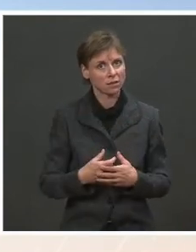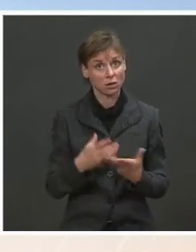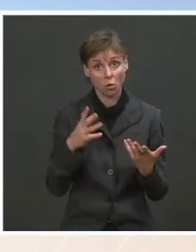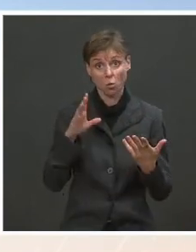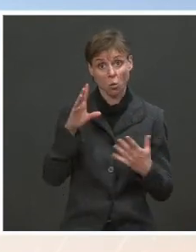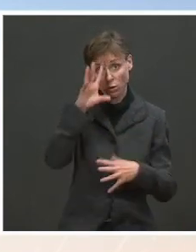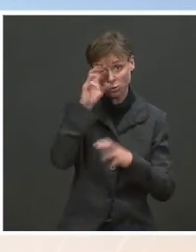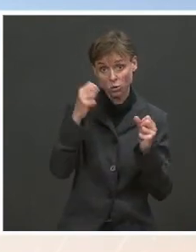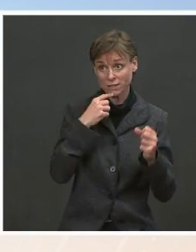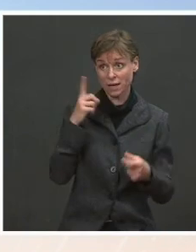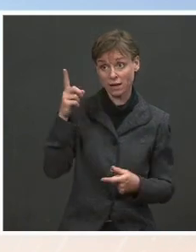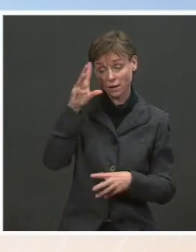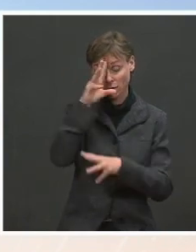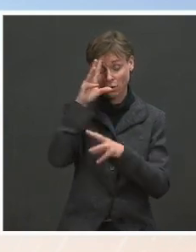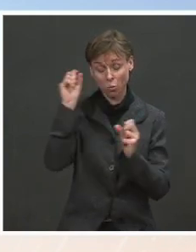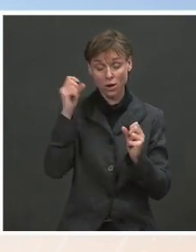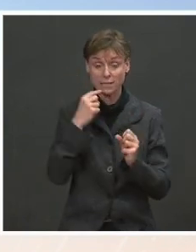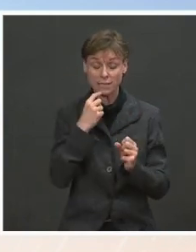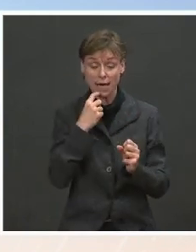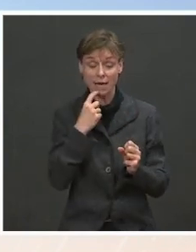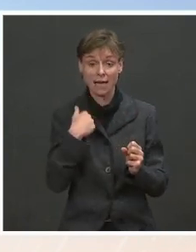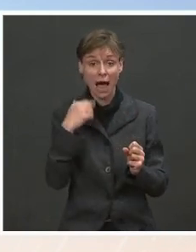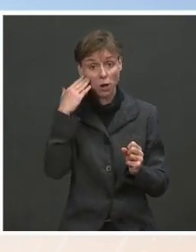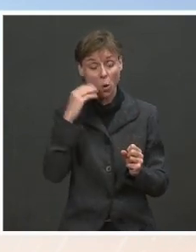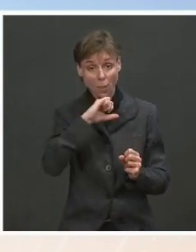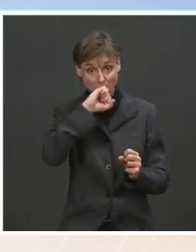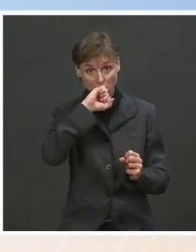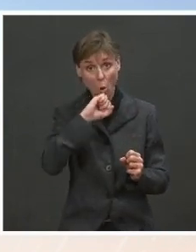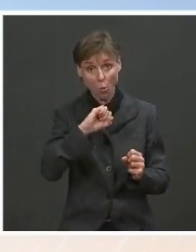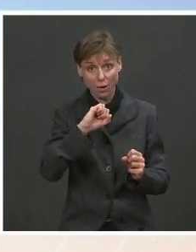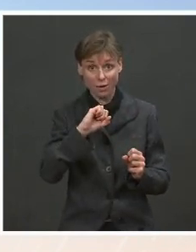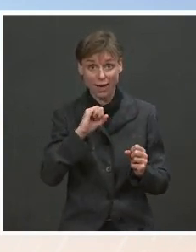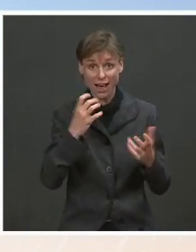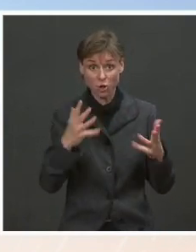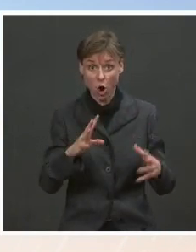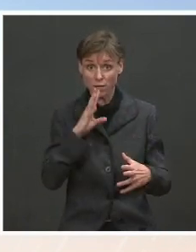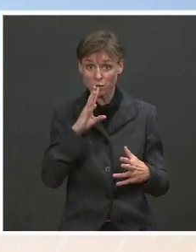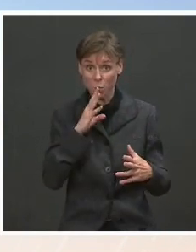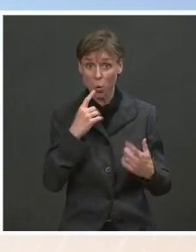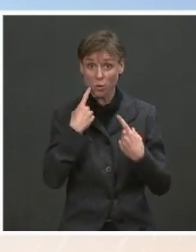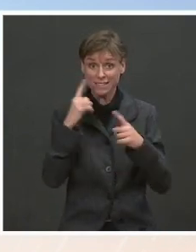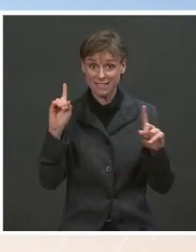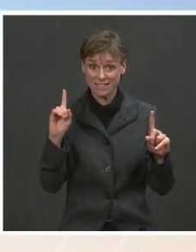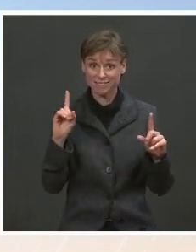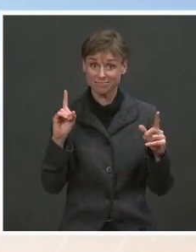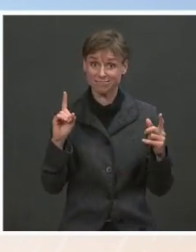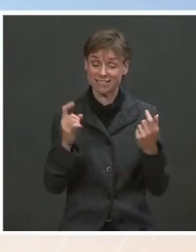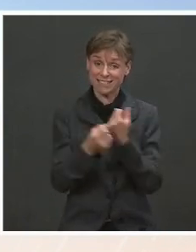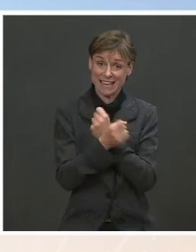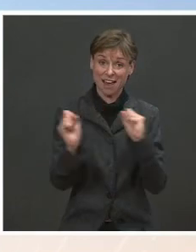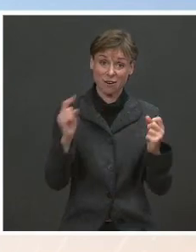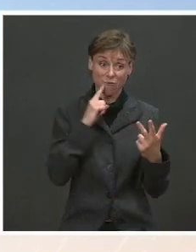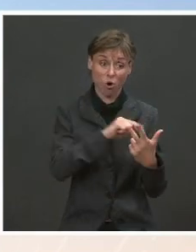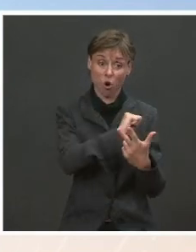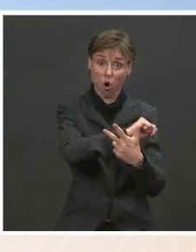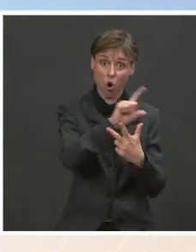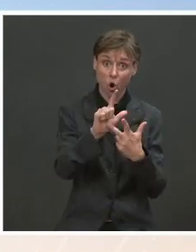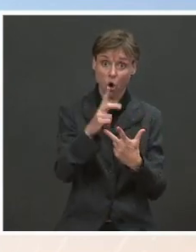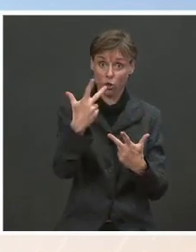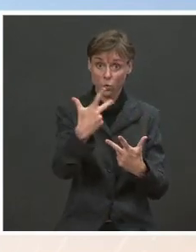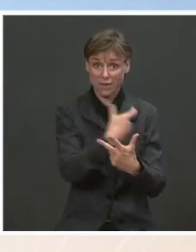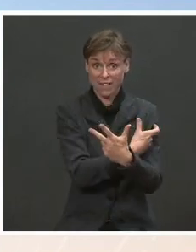Pope has spoken to the safety and efficacy of all 3 vaccines, and the American people, these vaccines have